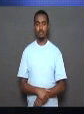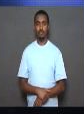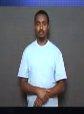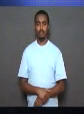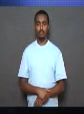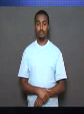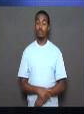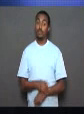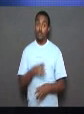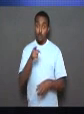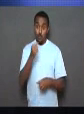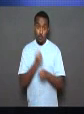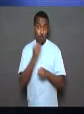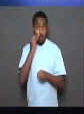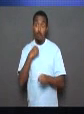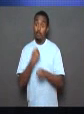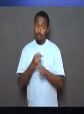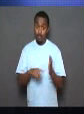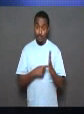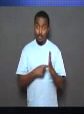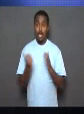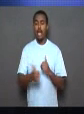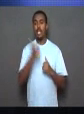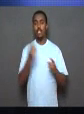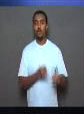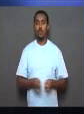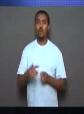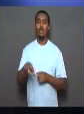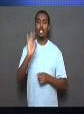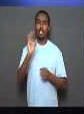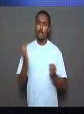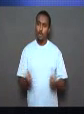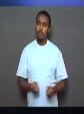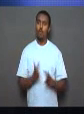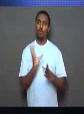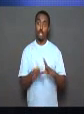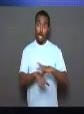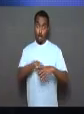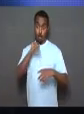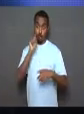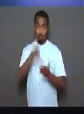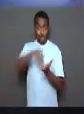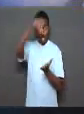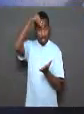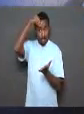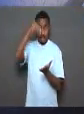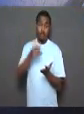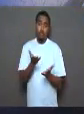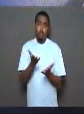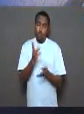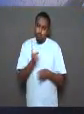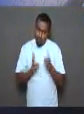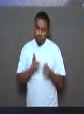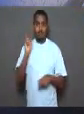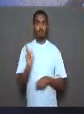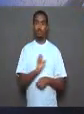activities. Doing your homework is another way of getting the most out of your learning.